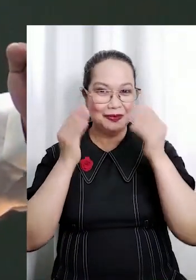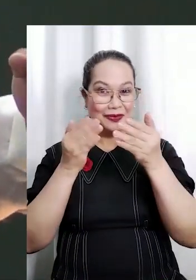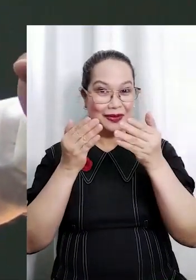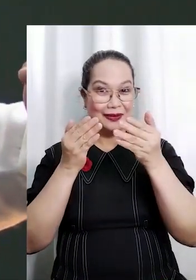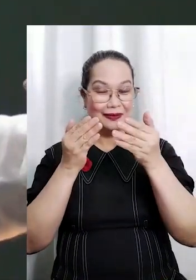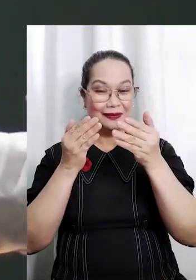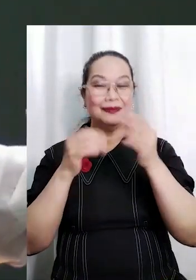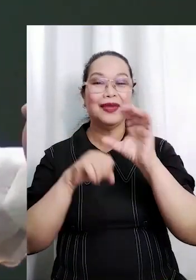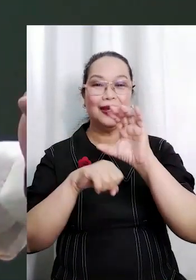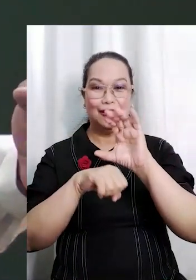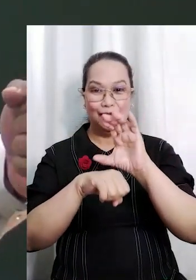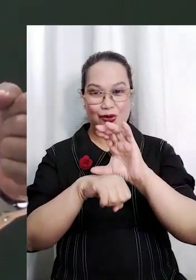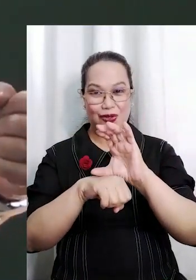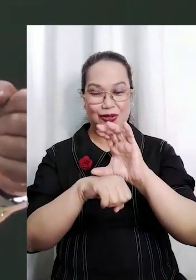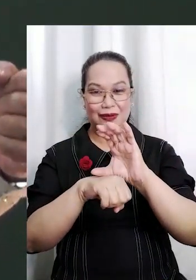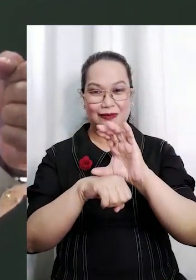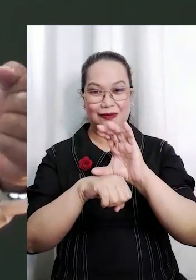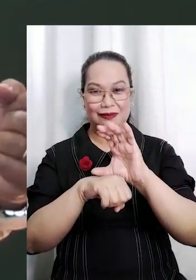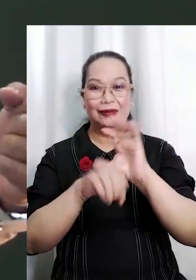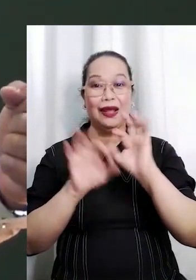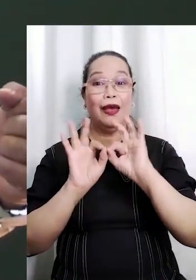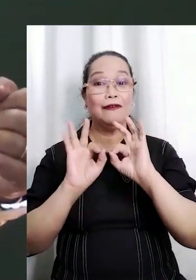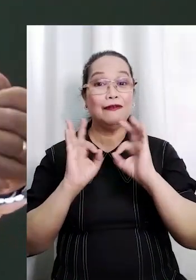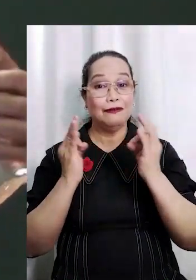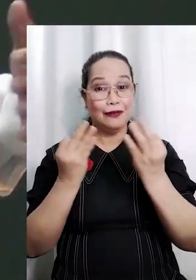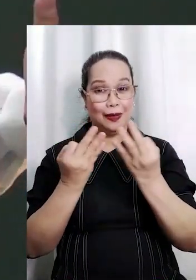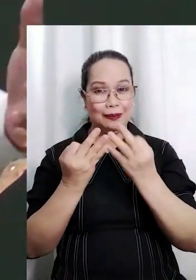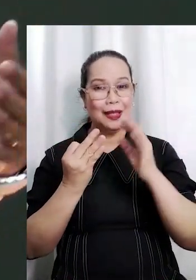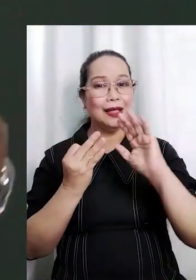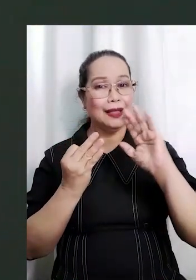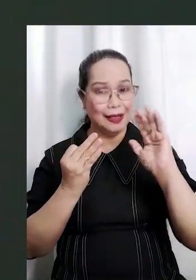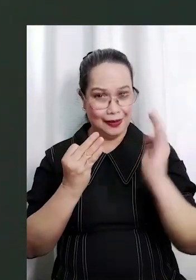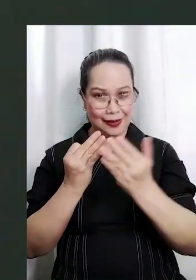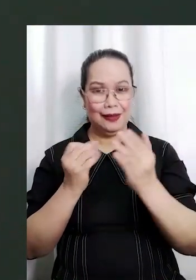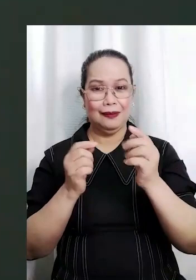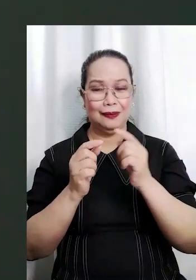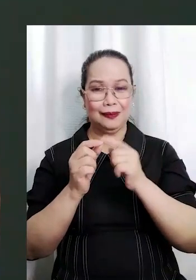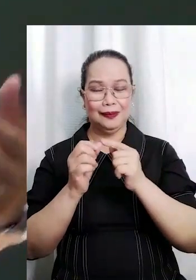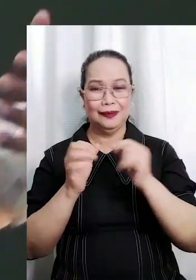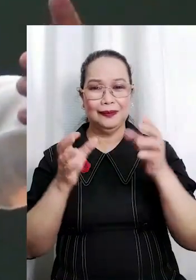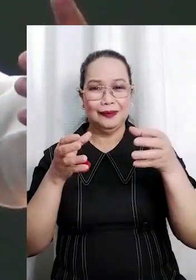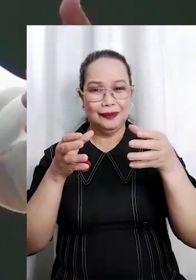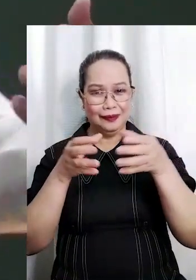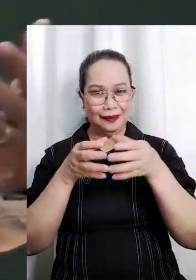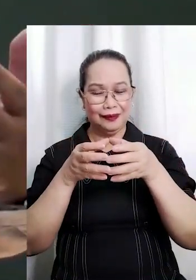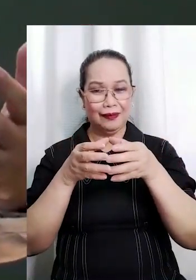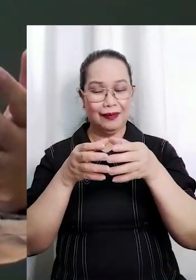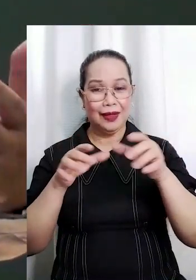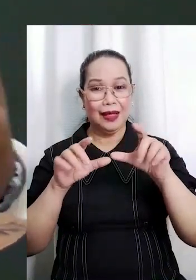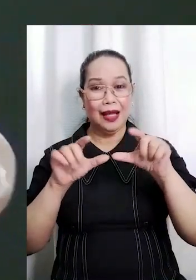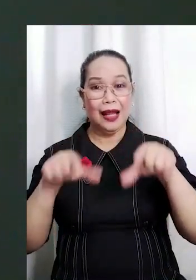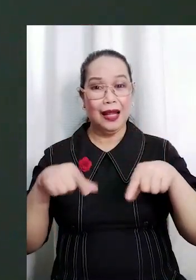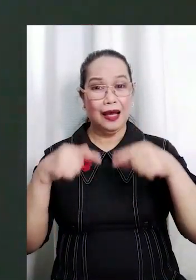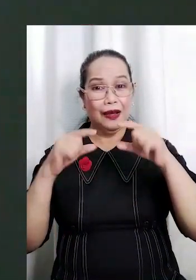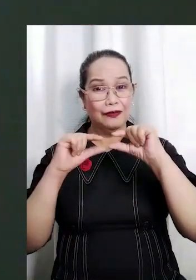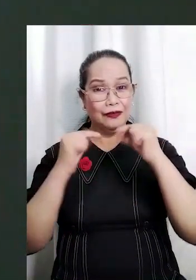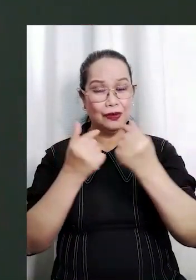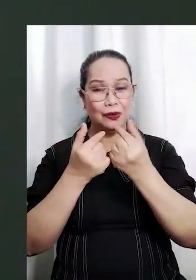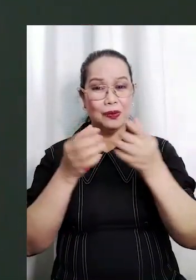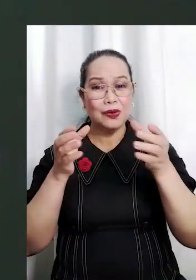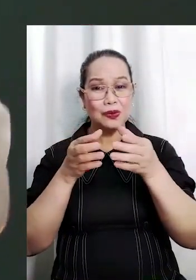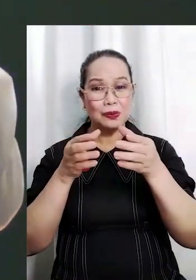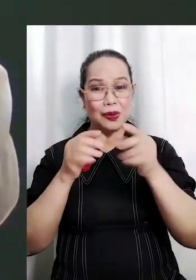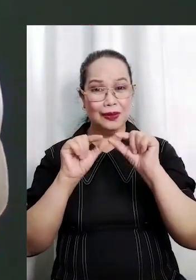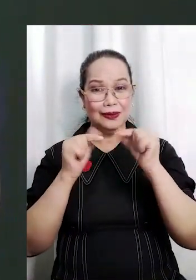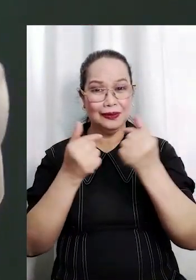focusing being a church as a family, I mean your nuclear family, or as a life group, as a small